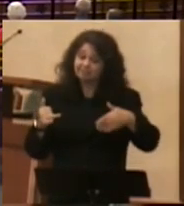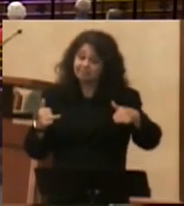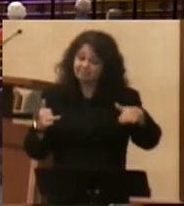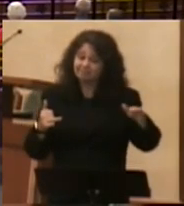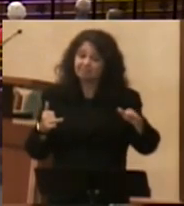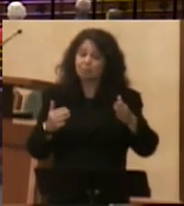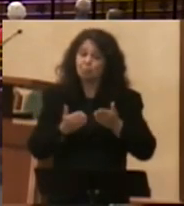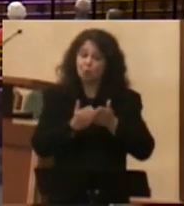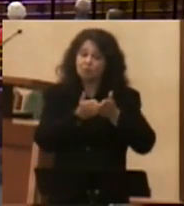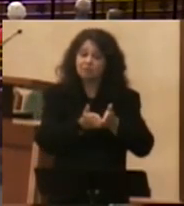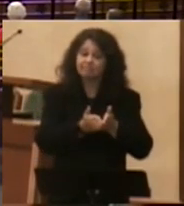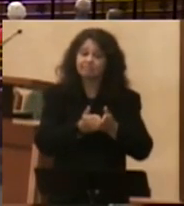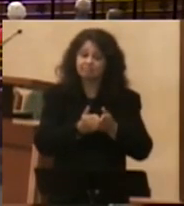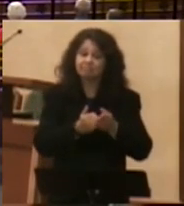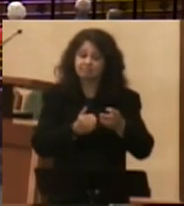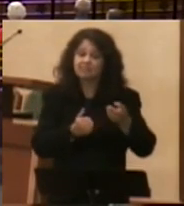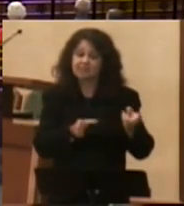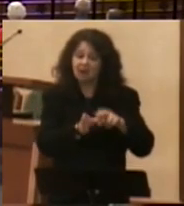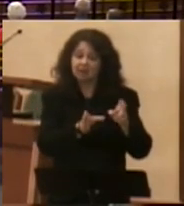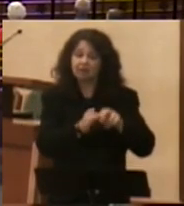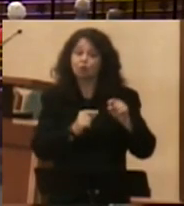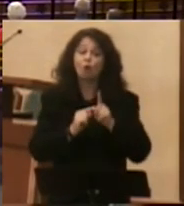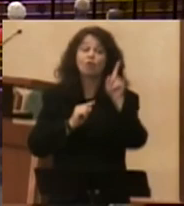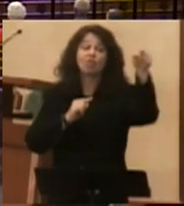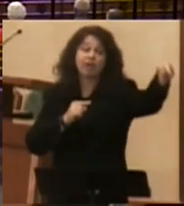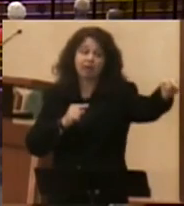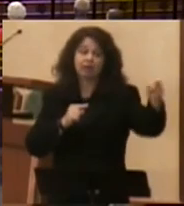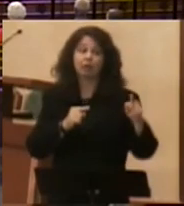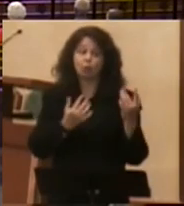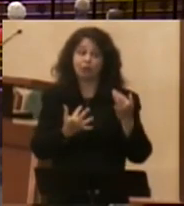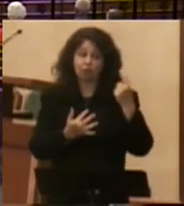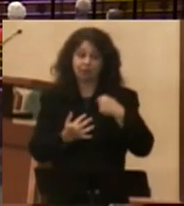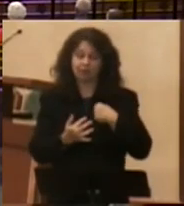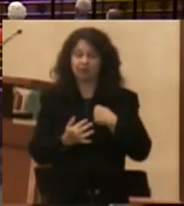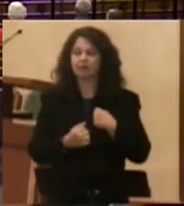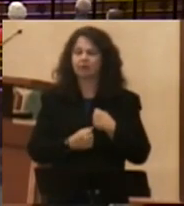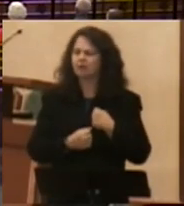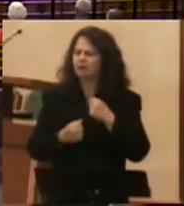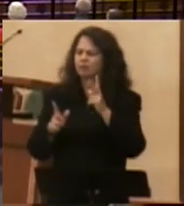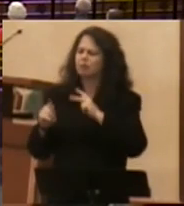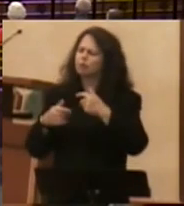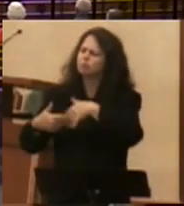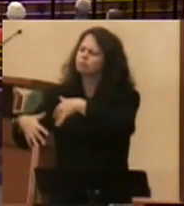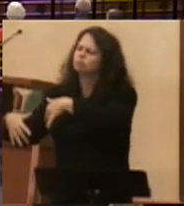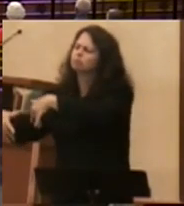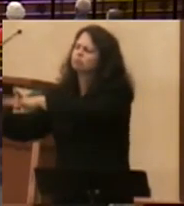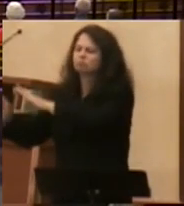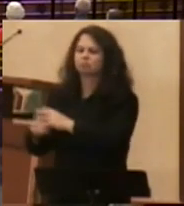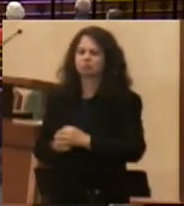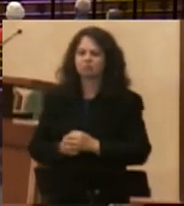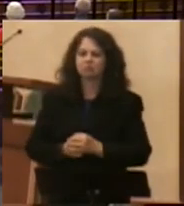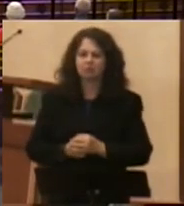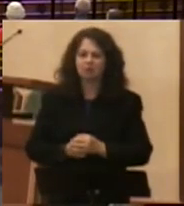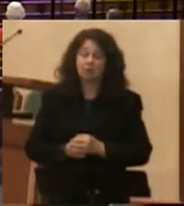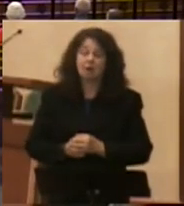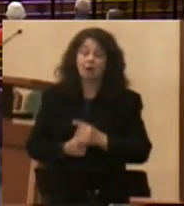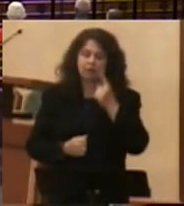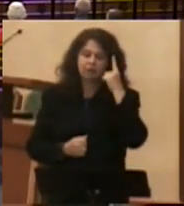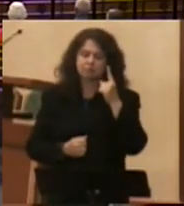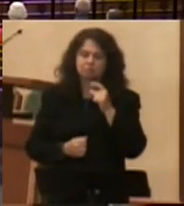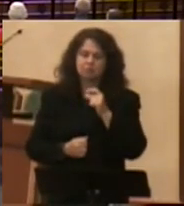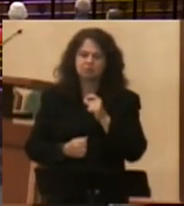side of the Sea of Galilee. Now, it has always seemed strange to me in this story that the disciples do not question this